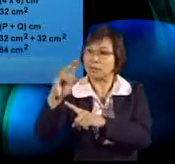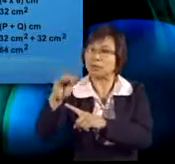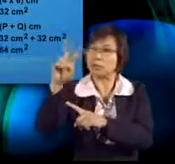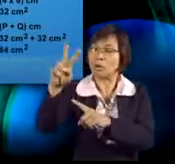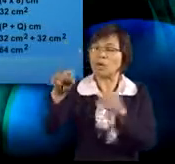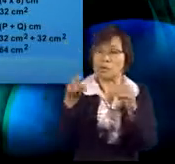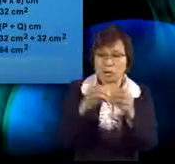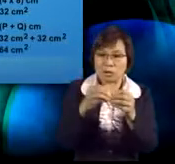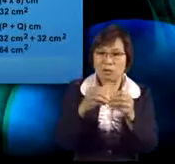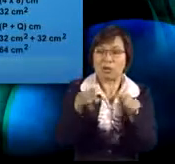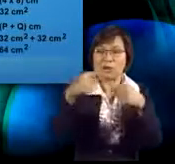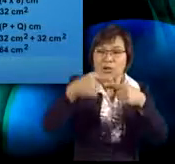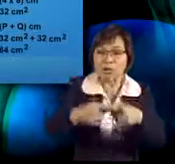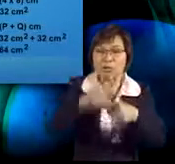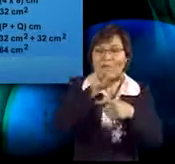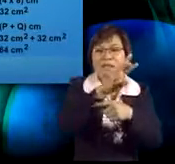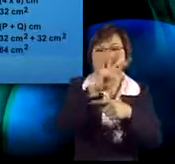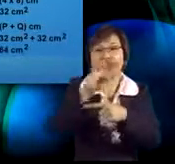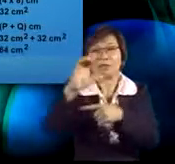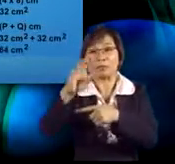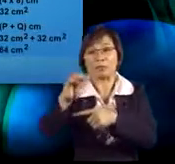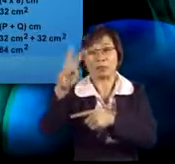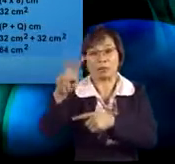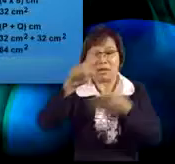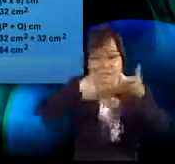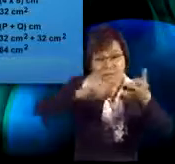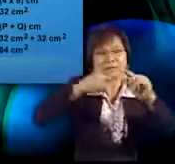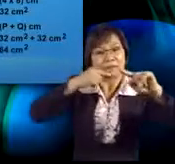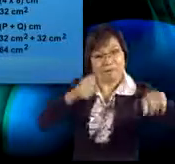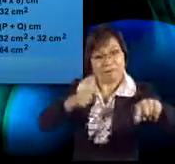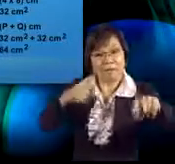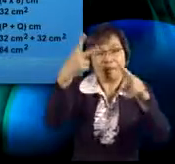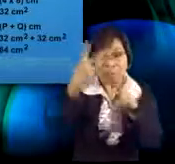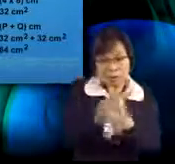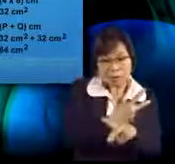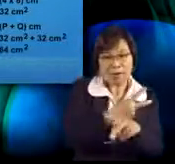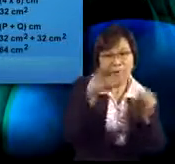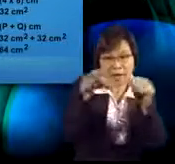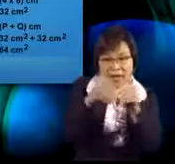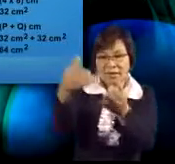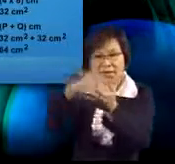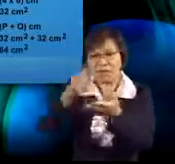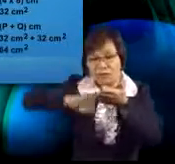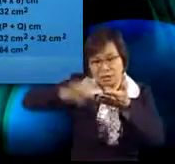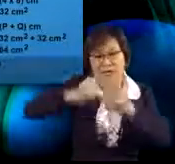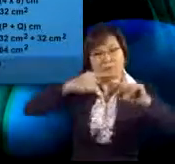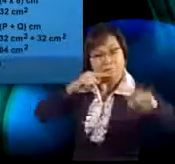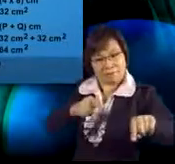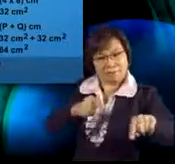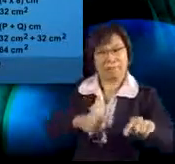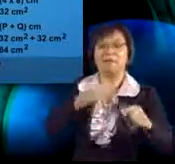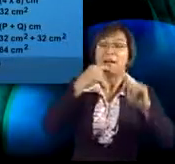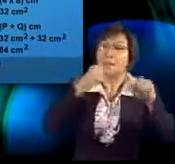to 64 centimeters square. Check the answer. Multiply and add again to check the answer.